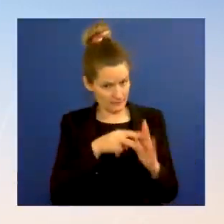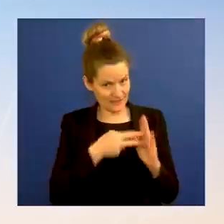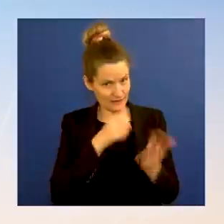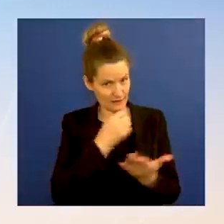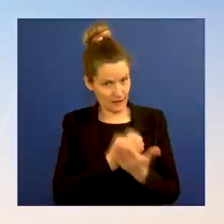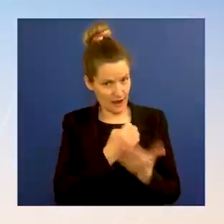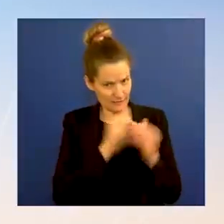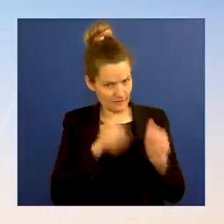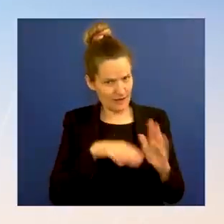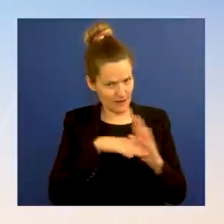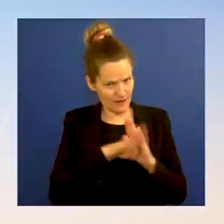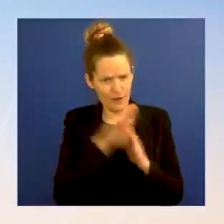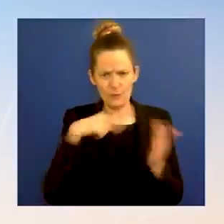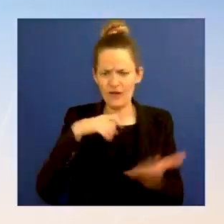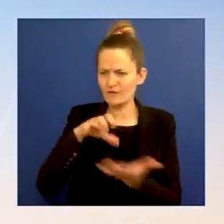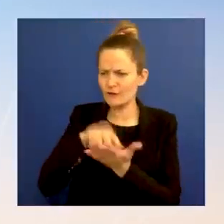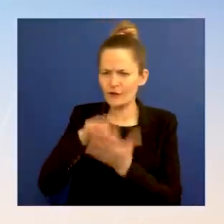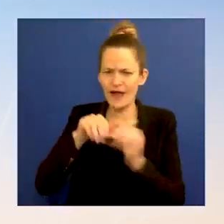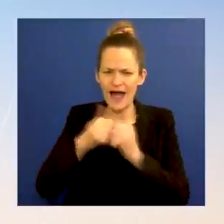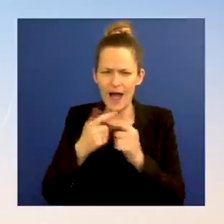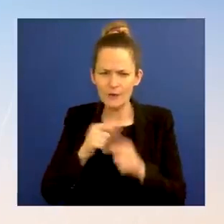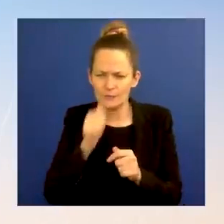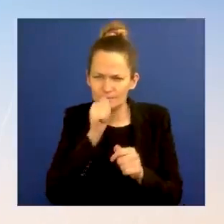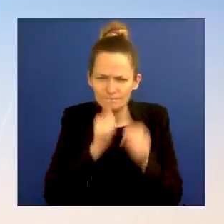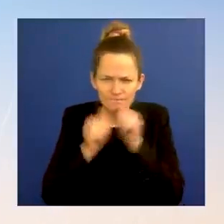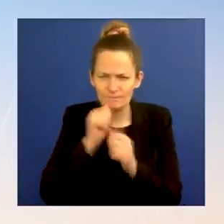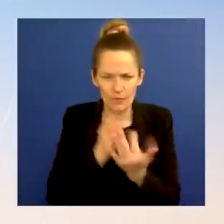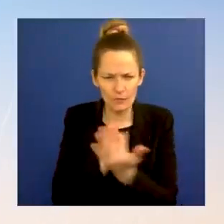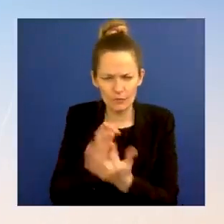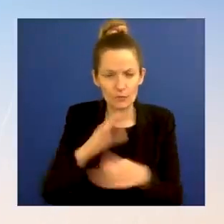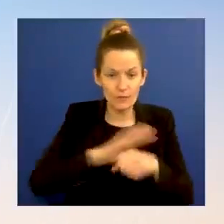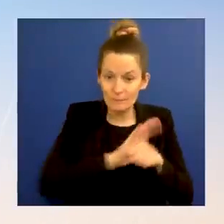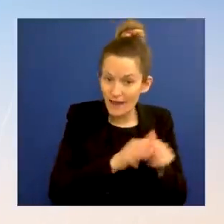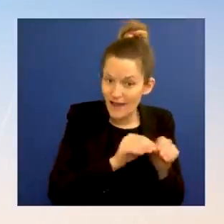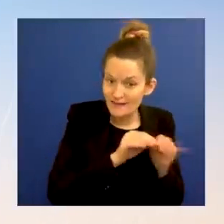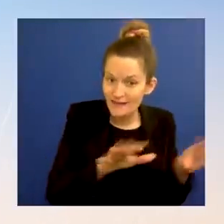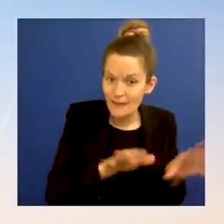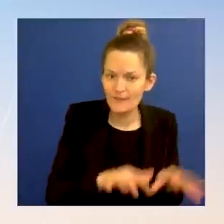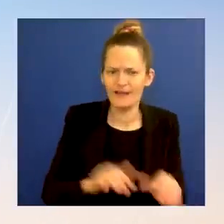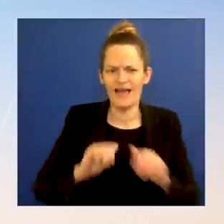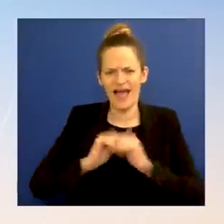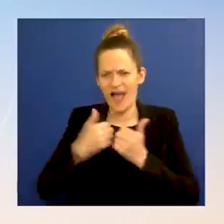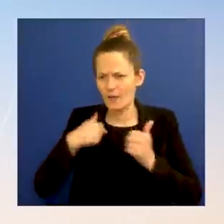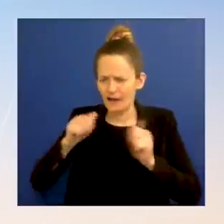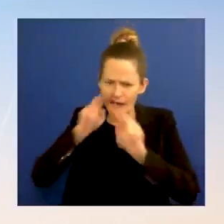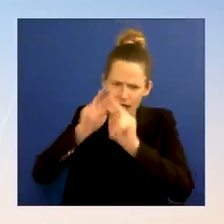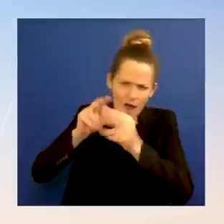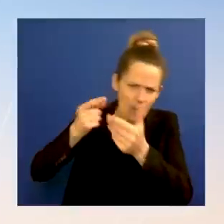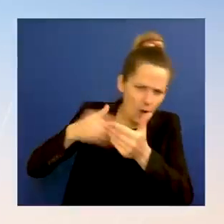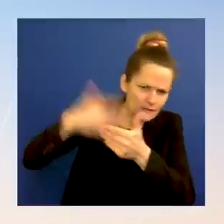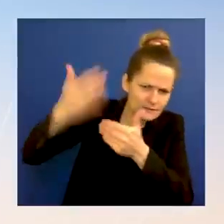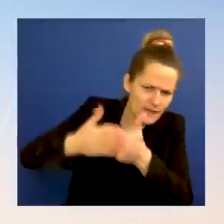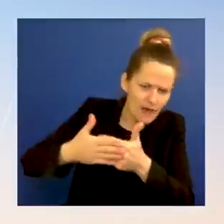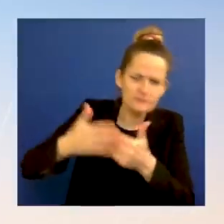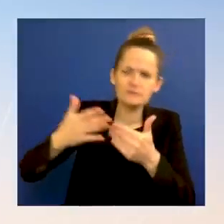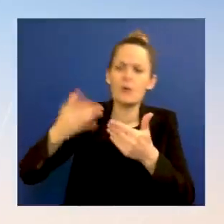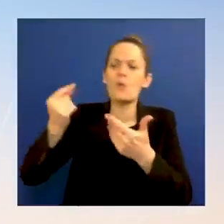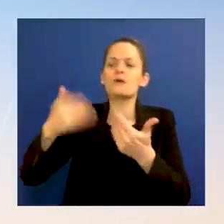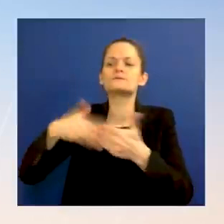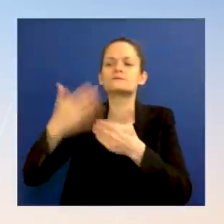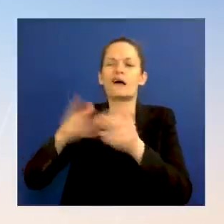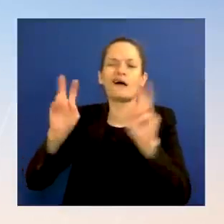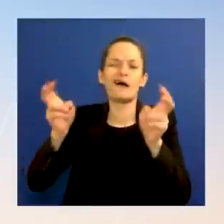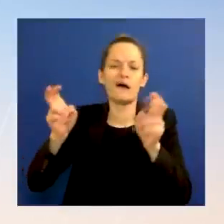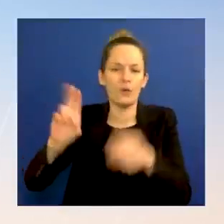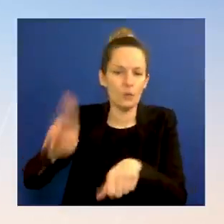lives. So we are optimistic if we continue. The president has that we have the tools. The president has asked for Congress to have additional tools, which we know are going to be